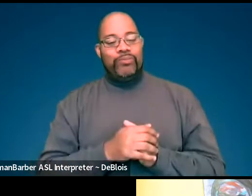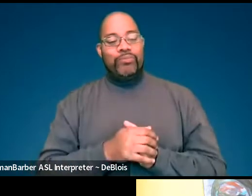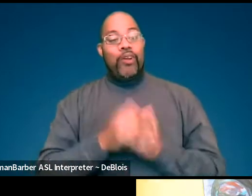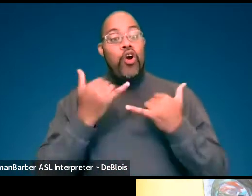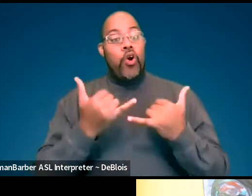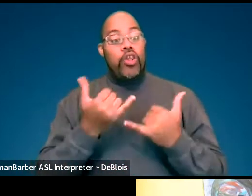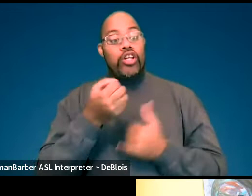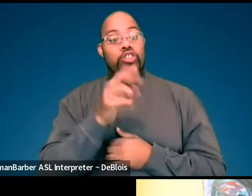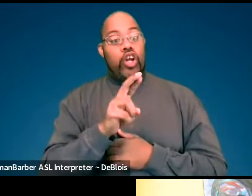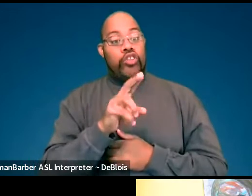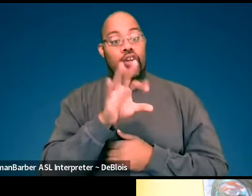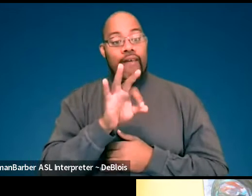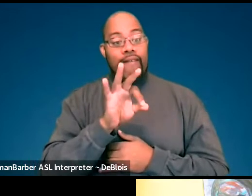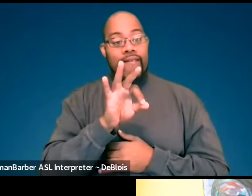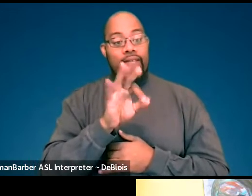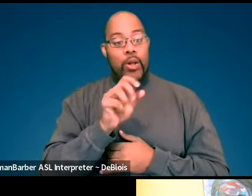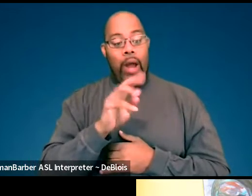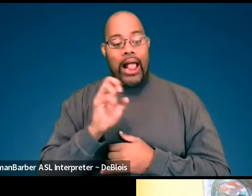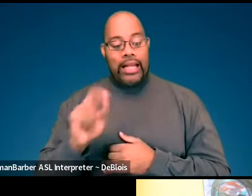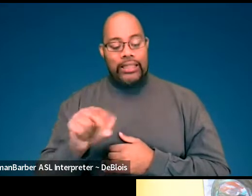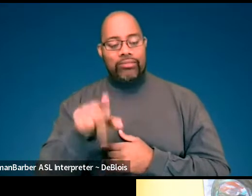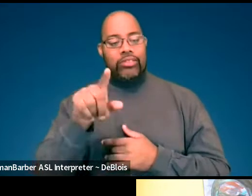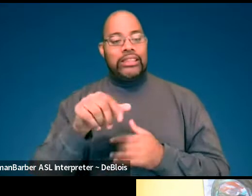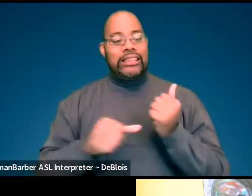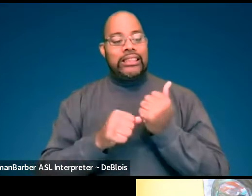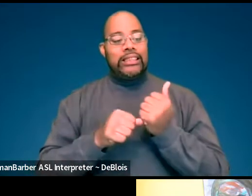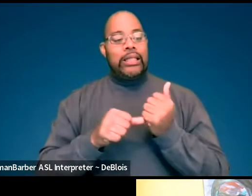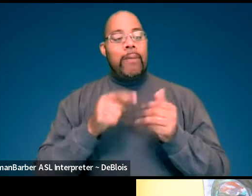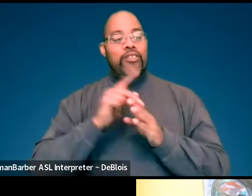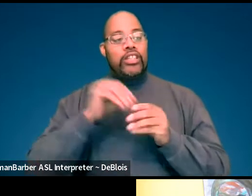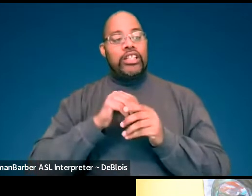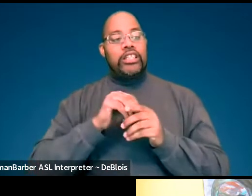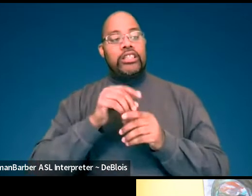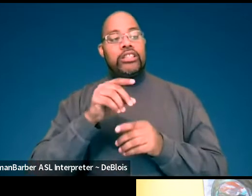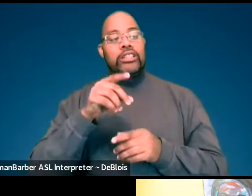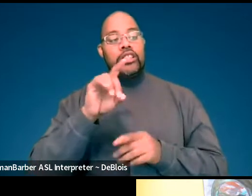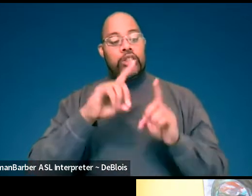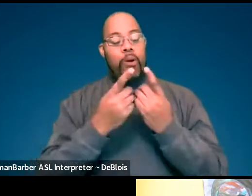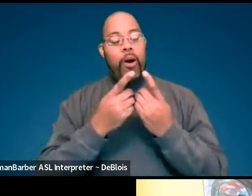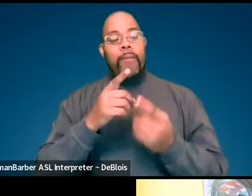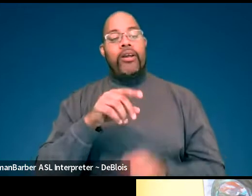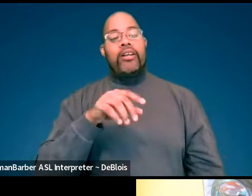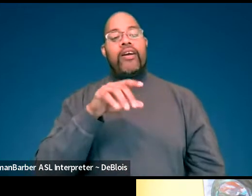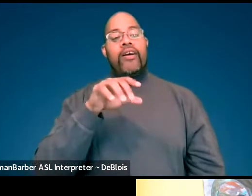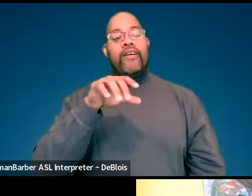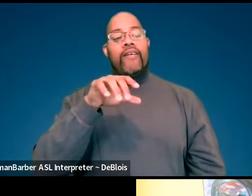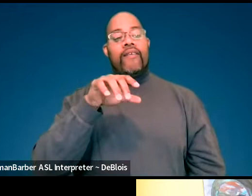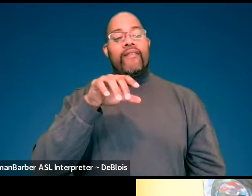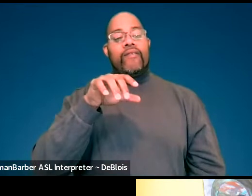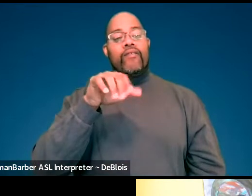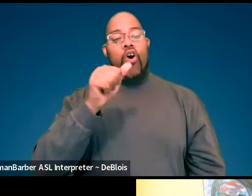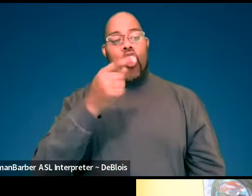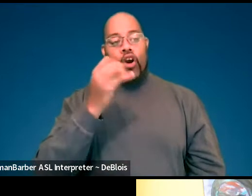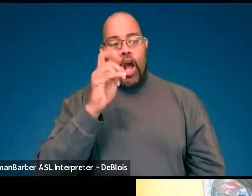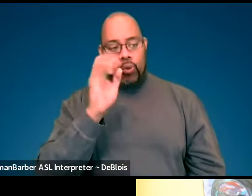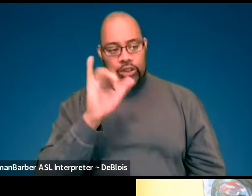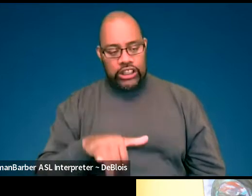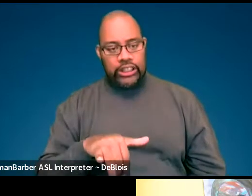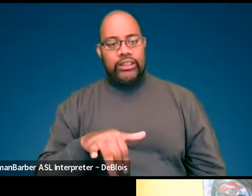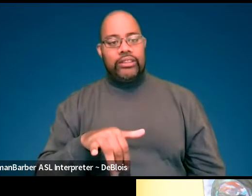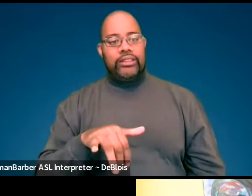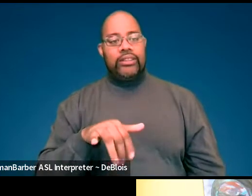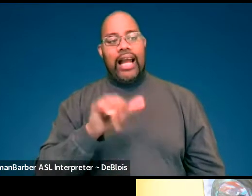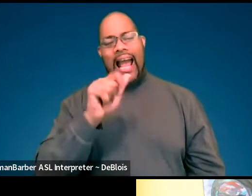Currently, Dr. Flewellen is an assistant professor in the Department of Anthropology at Stanford University. So you started that this year